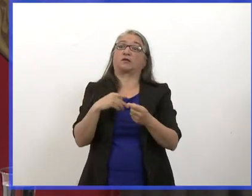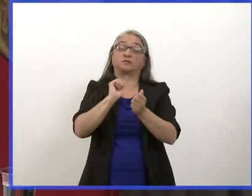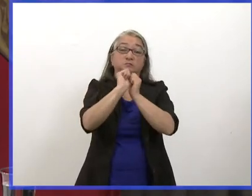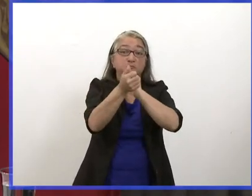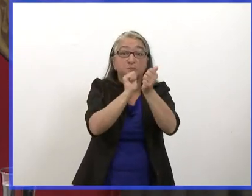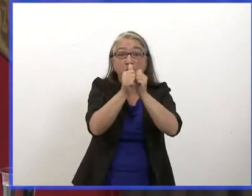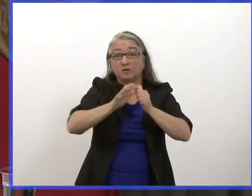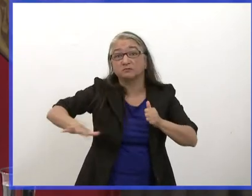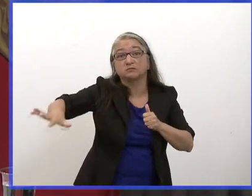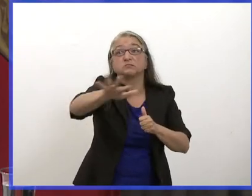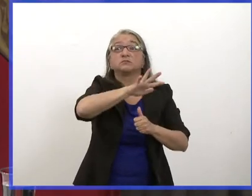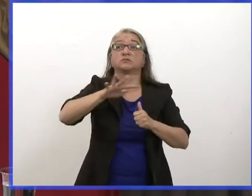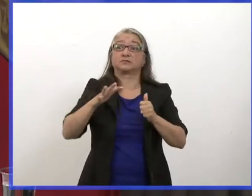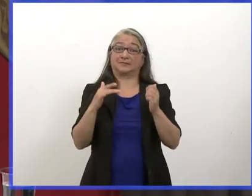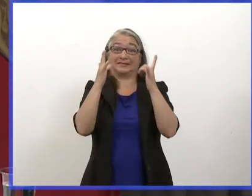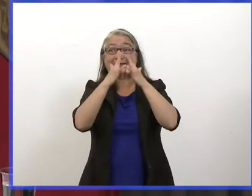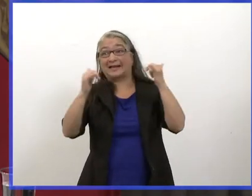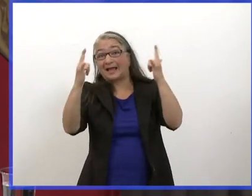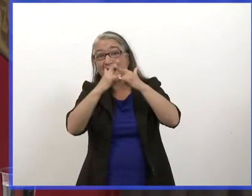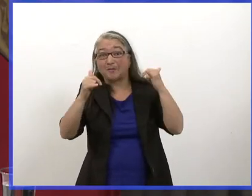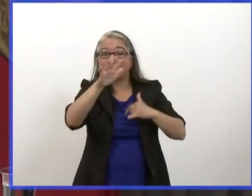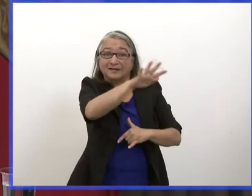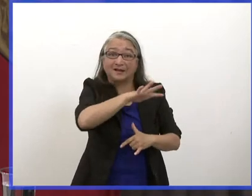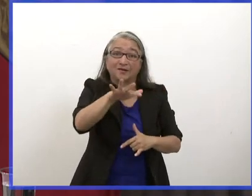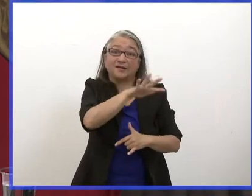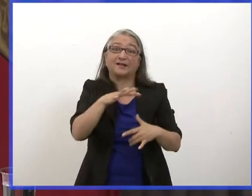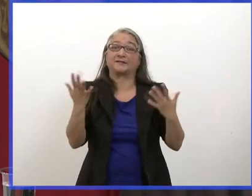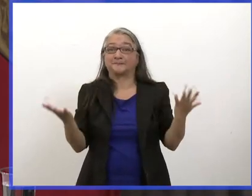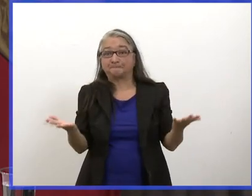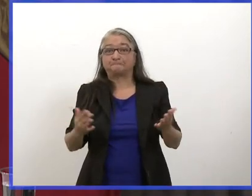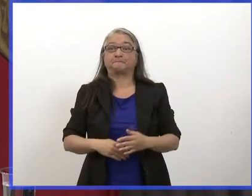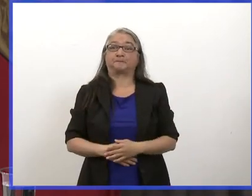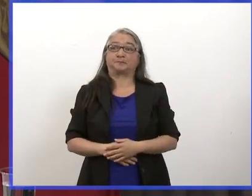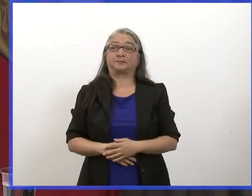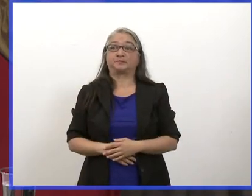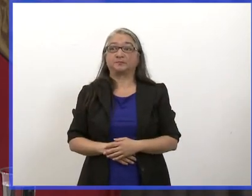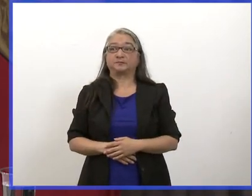campgrounds as well. Work remotely as much as possible.